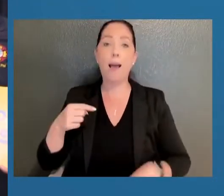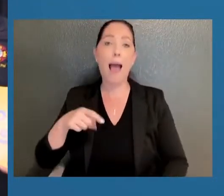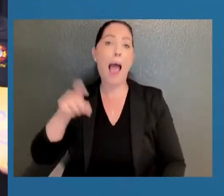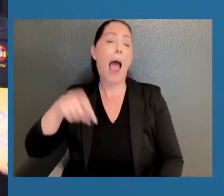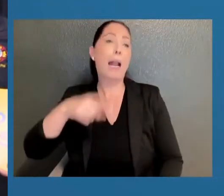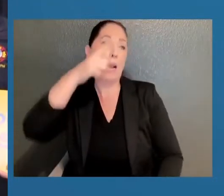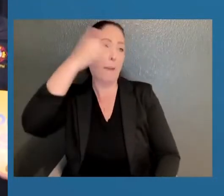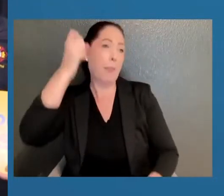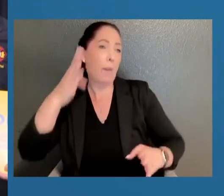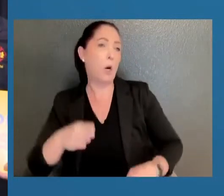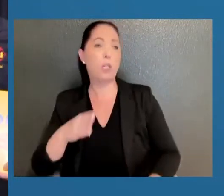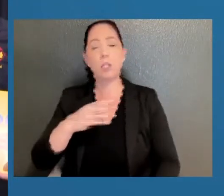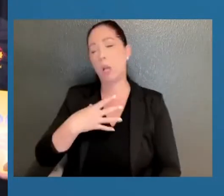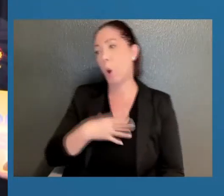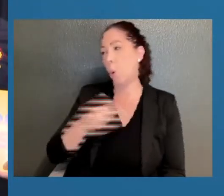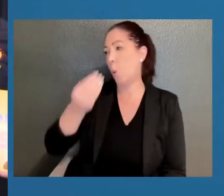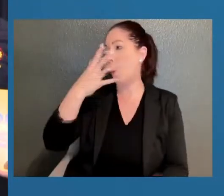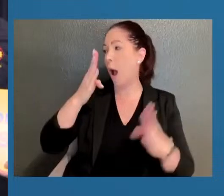white person?